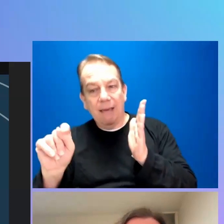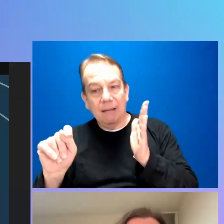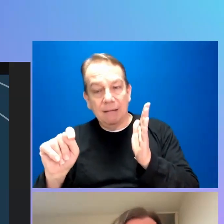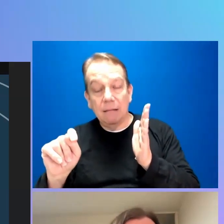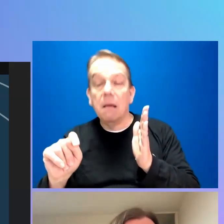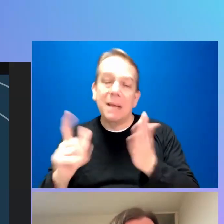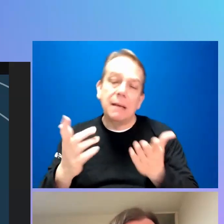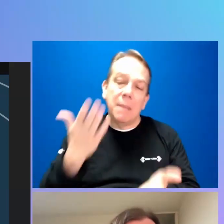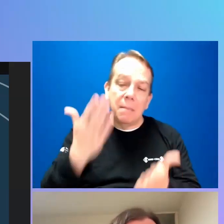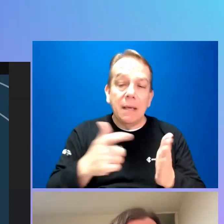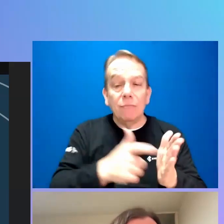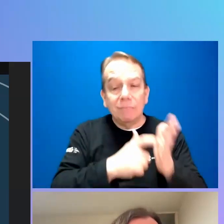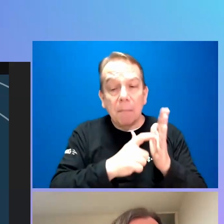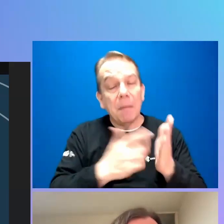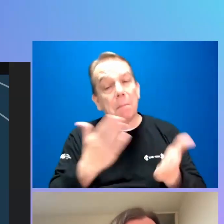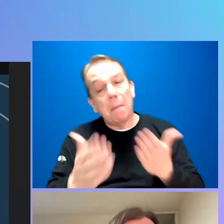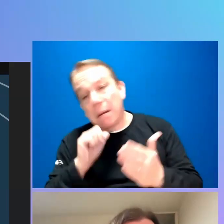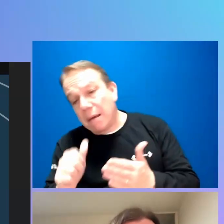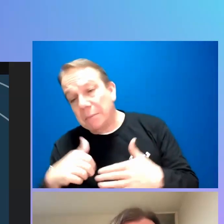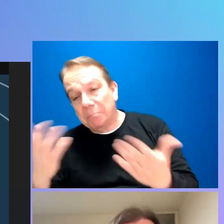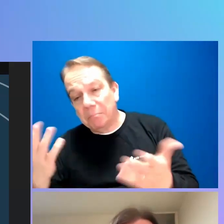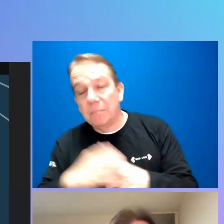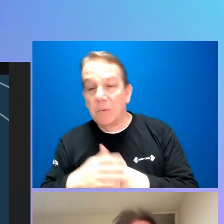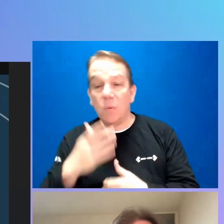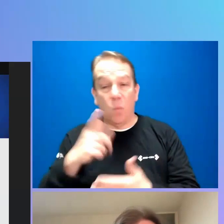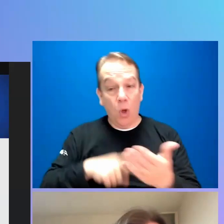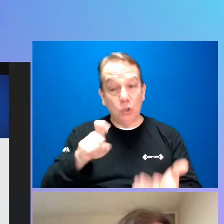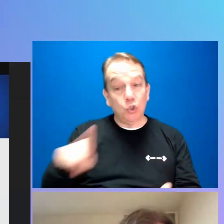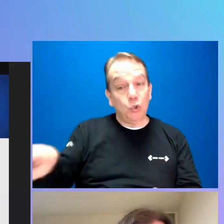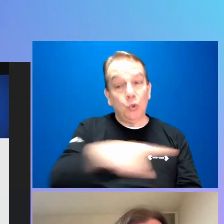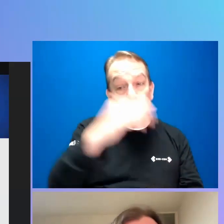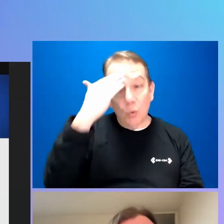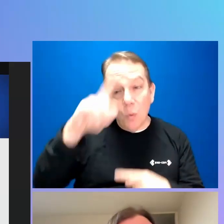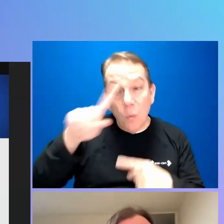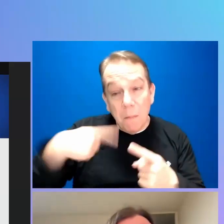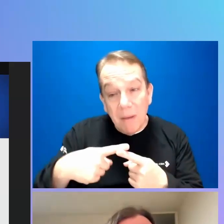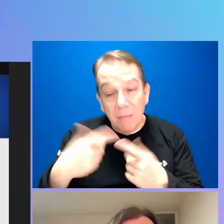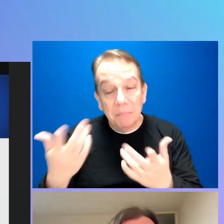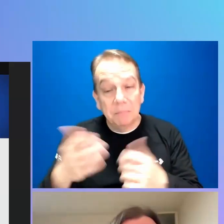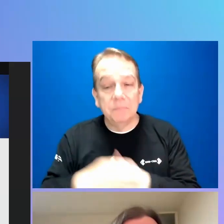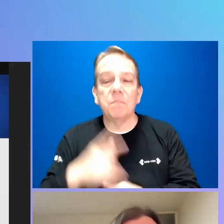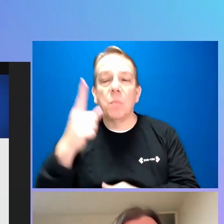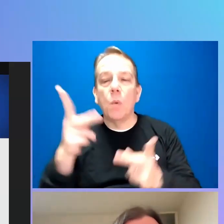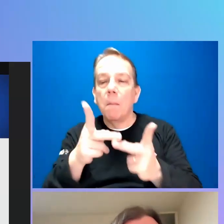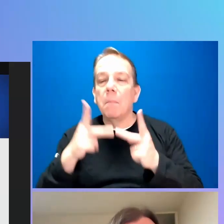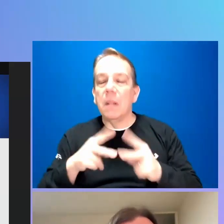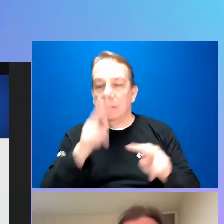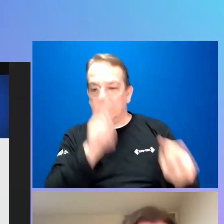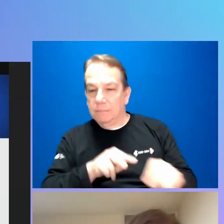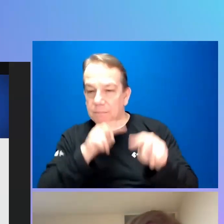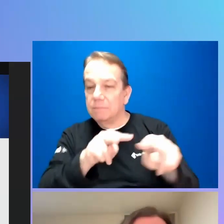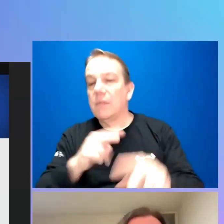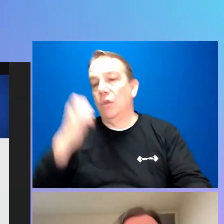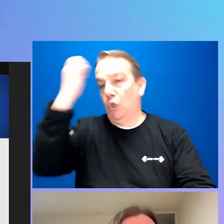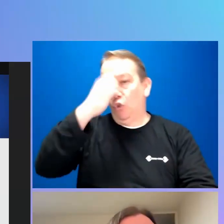is, and what more you should know about. So one place to look at is Europe,